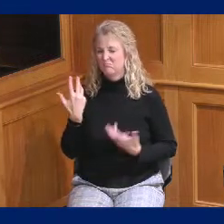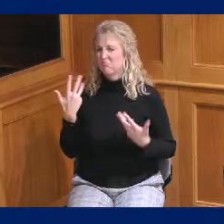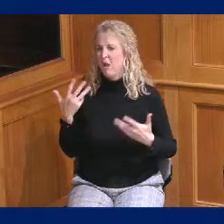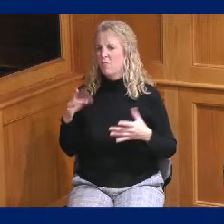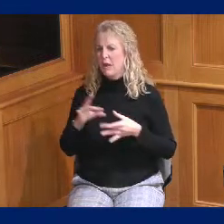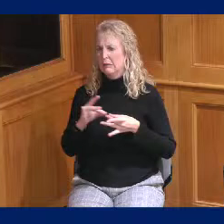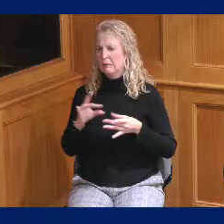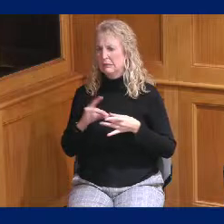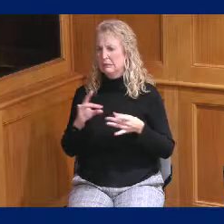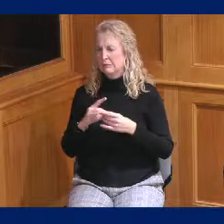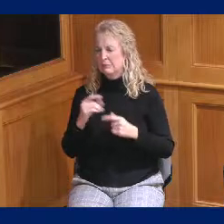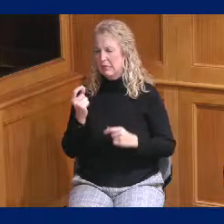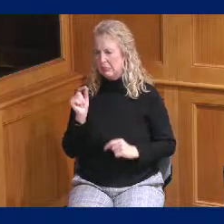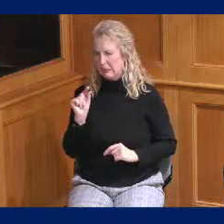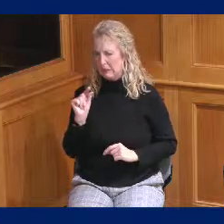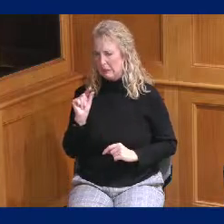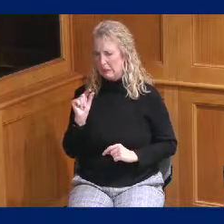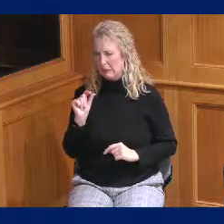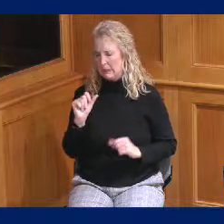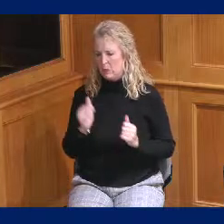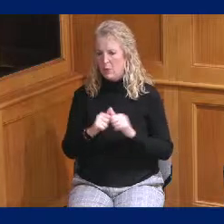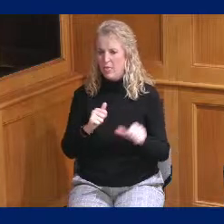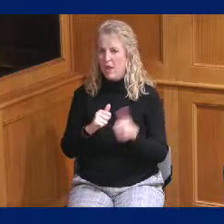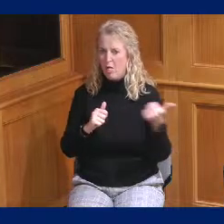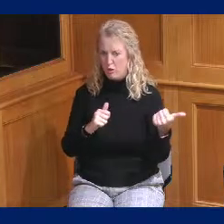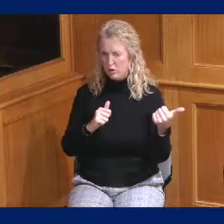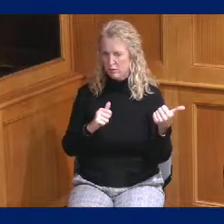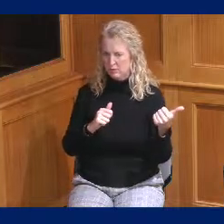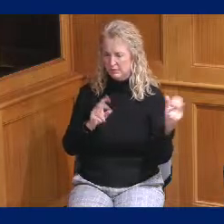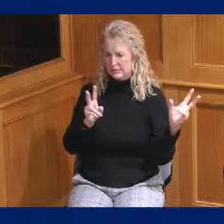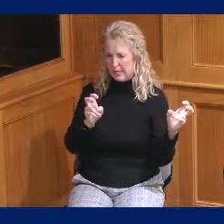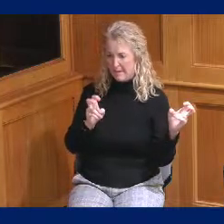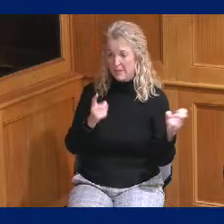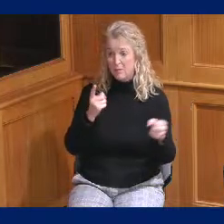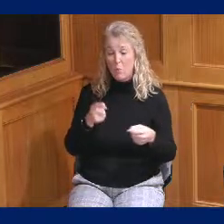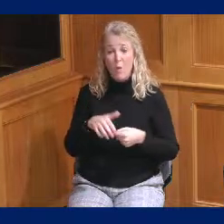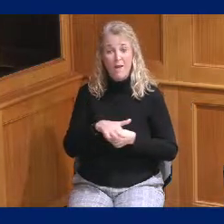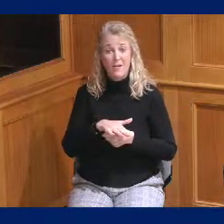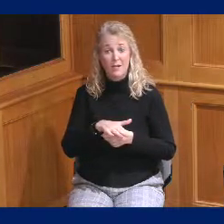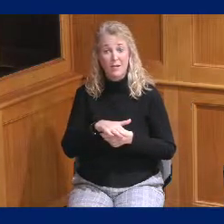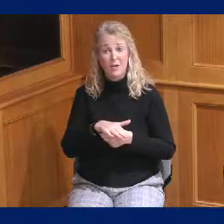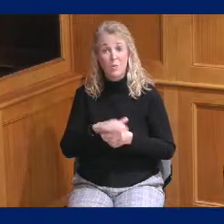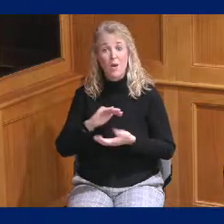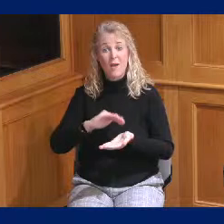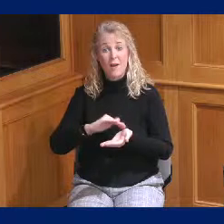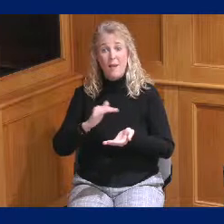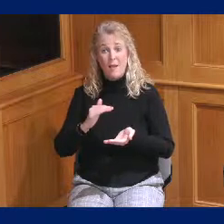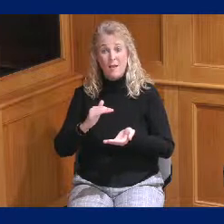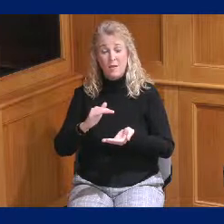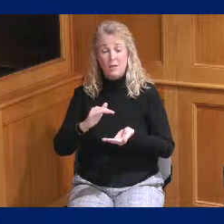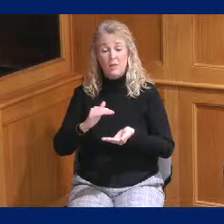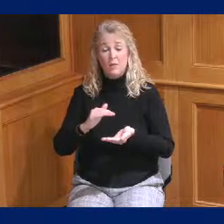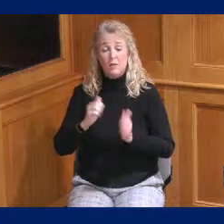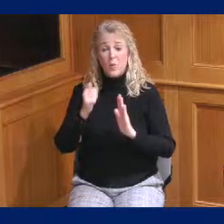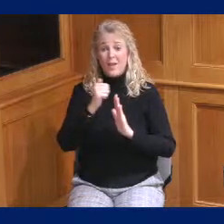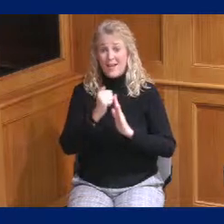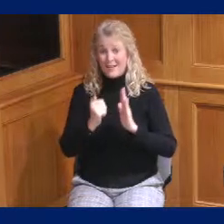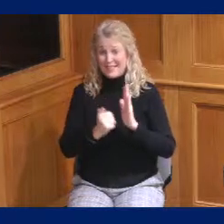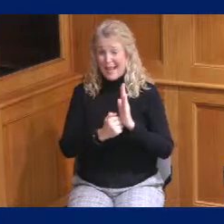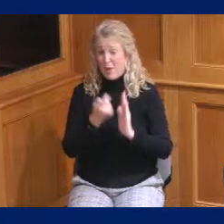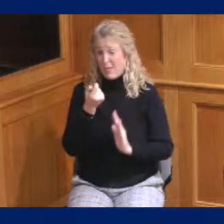earlier in one of our other items, but one area where earnings and revenues have been